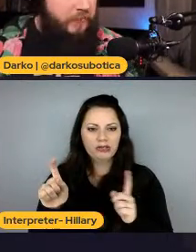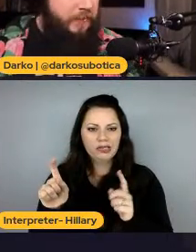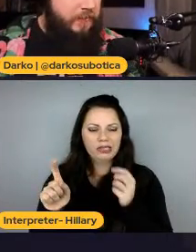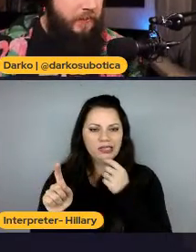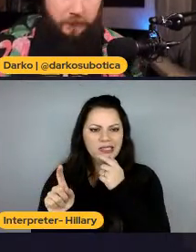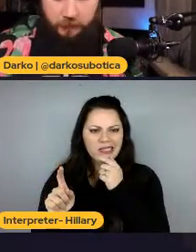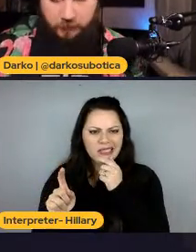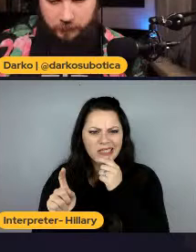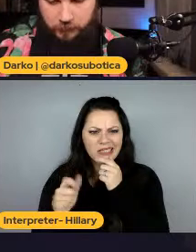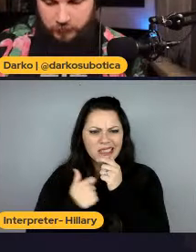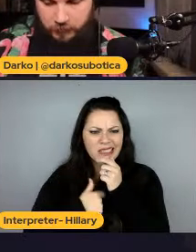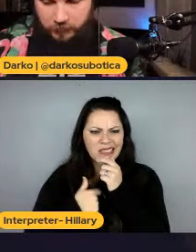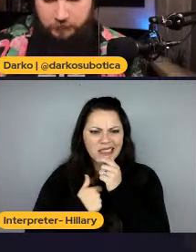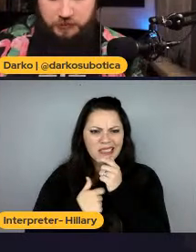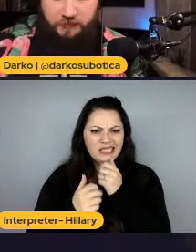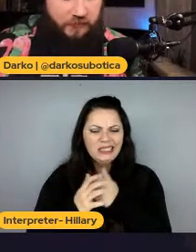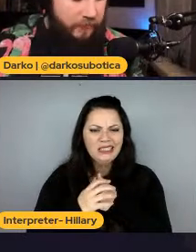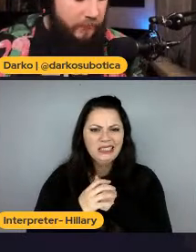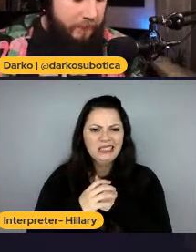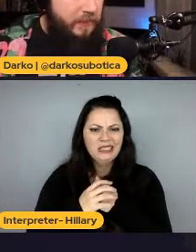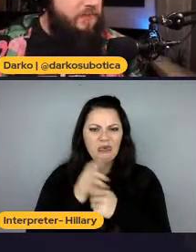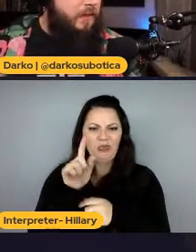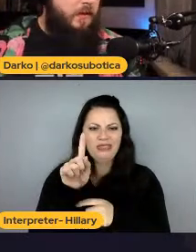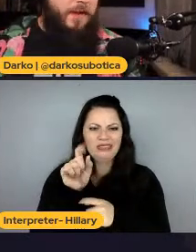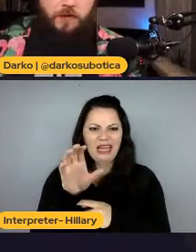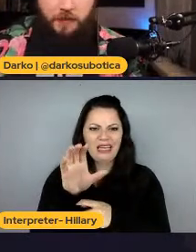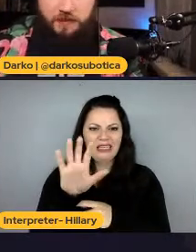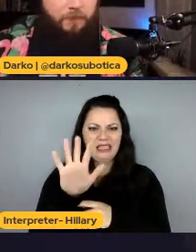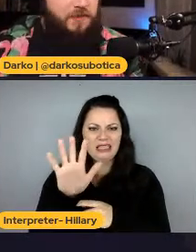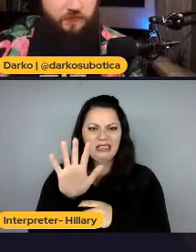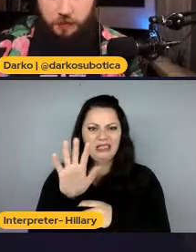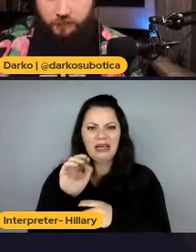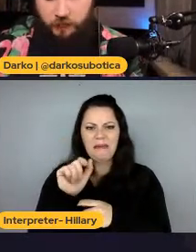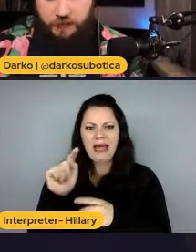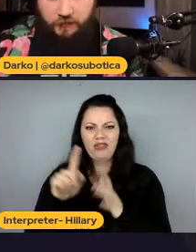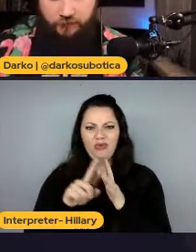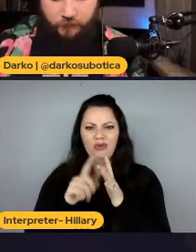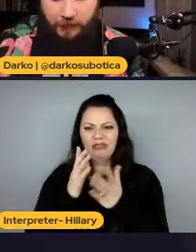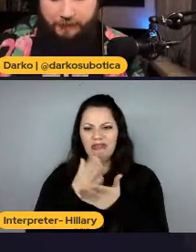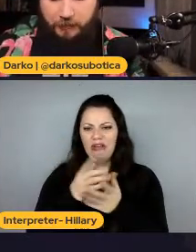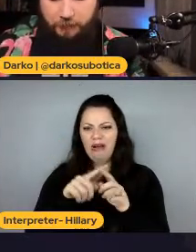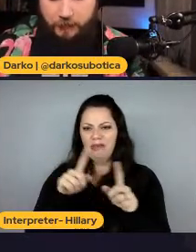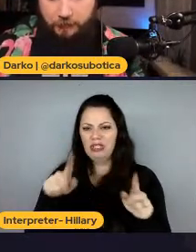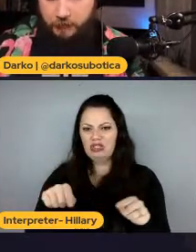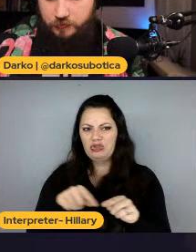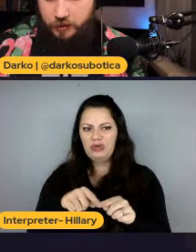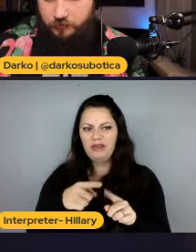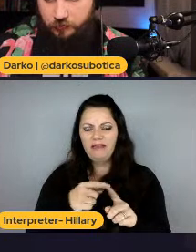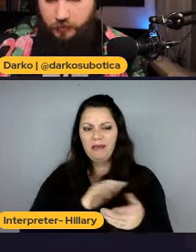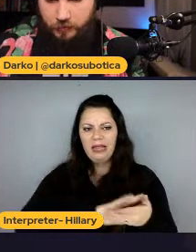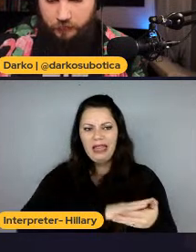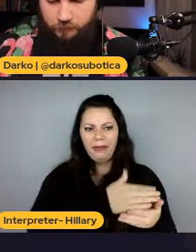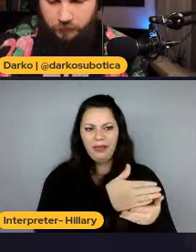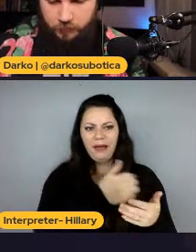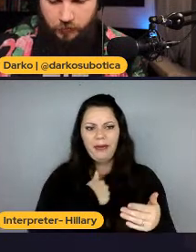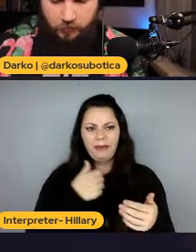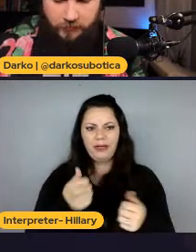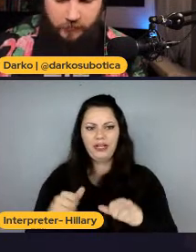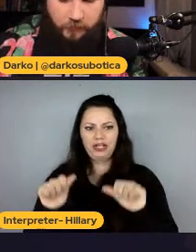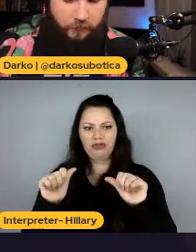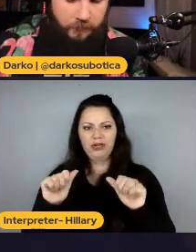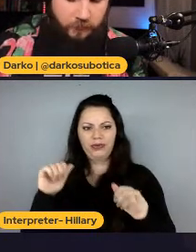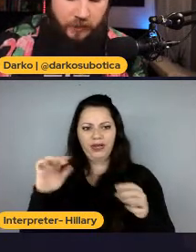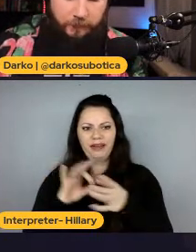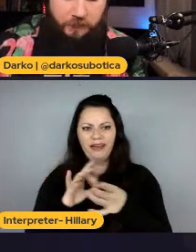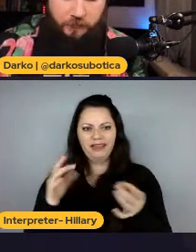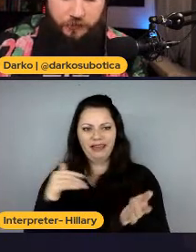is not gonna be good. Give me just a second. I'm gonna stop, Matthew, I'm gonna stop my stream here for a second from the laptop, and I'm gonna try to connect it